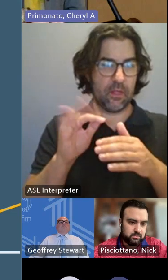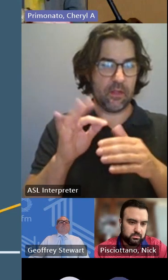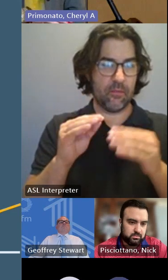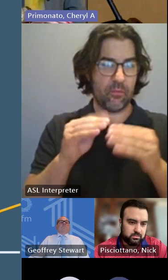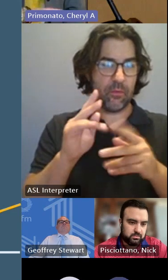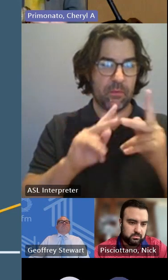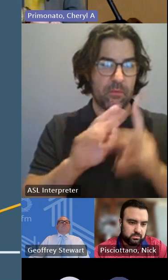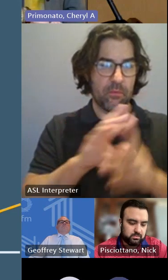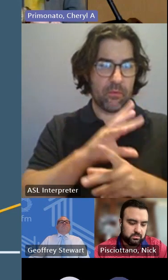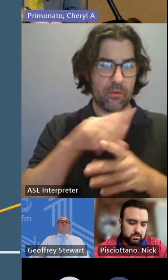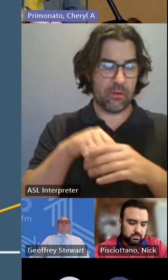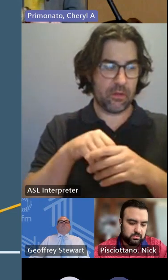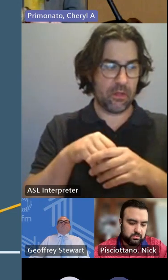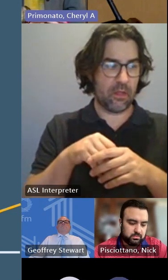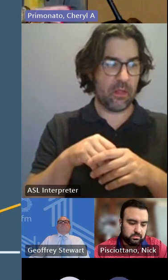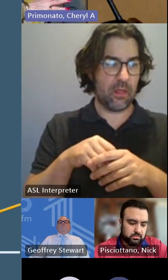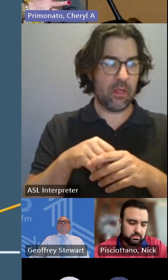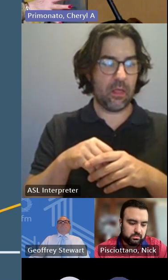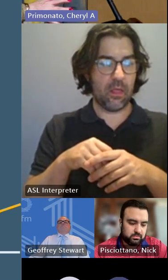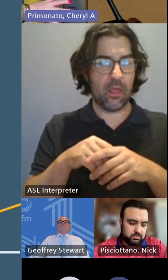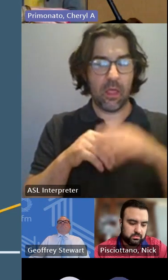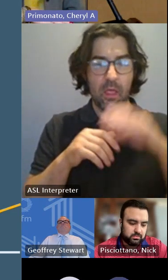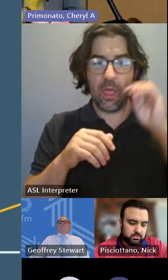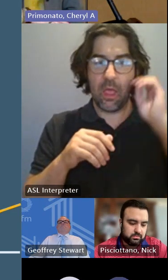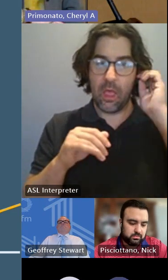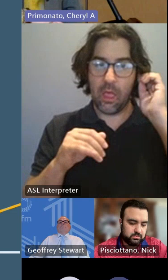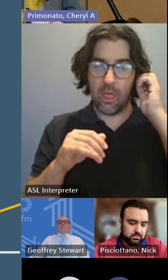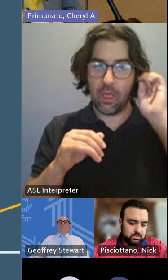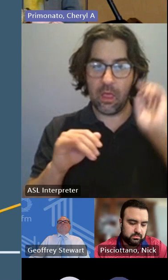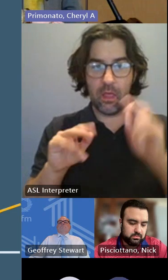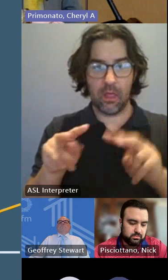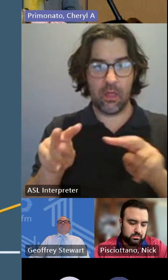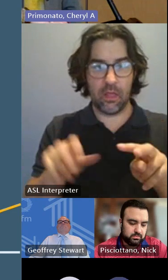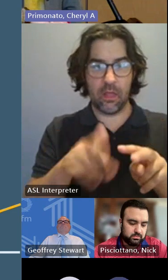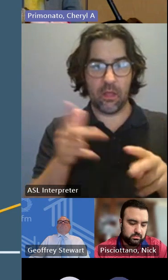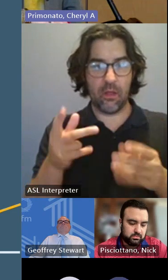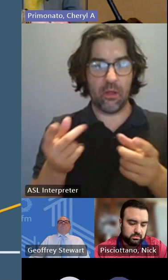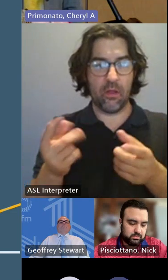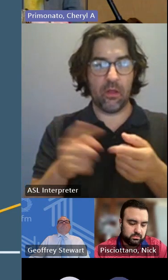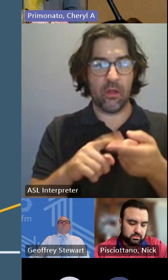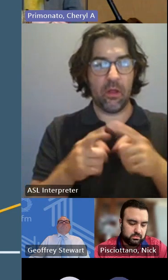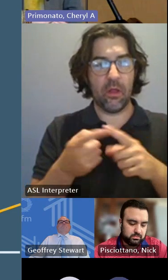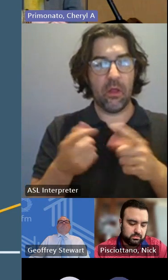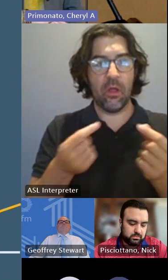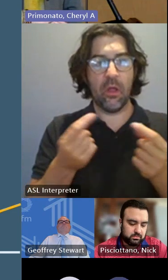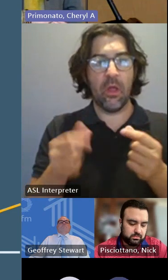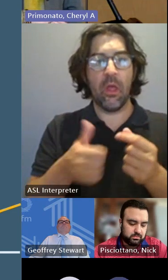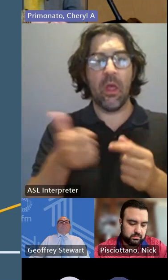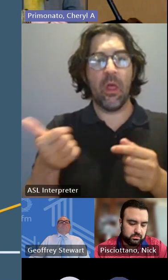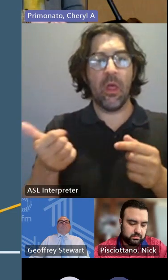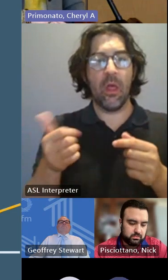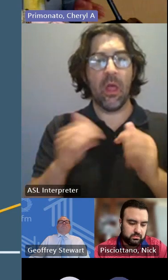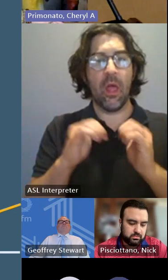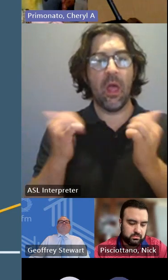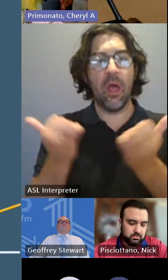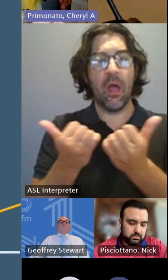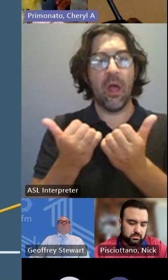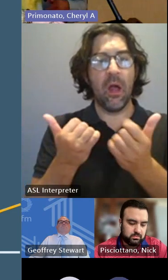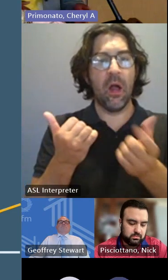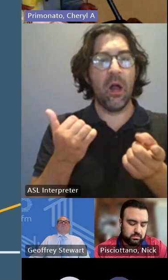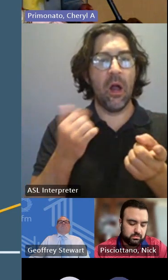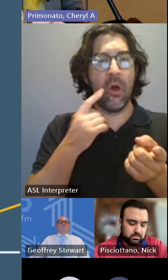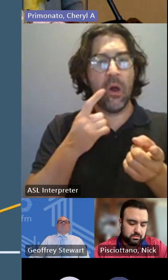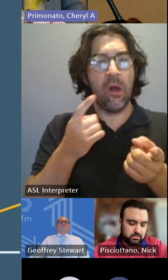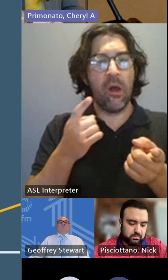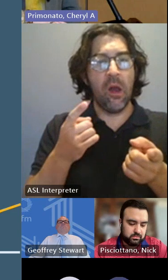participating. We've also looked at what our friends are doing at other agencies. The SEPTA pass, I believe, is $32-ish. It's a range. It depends